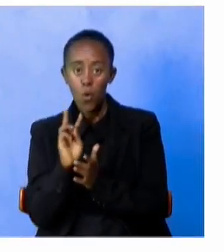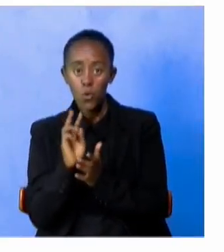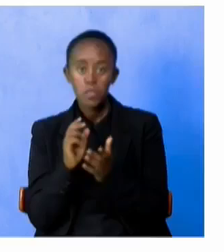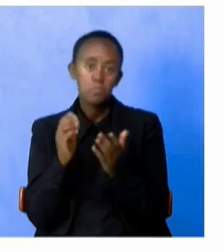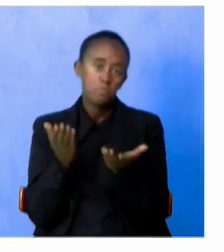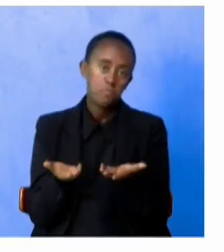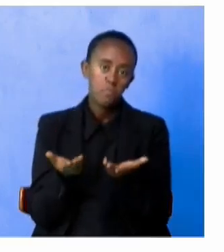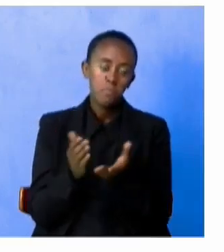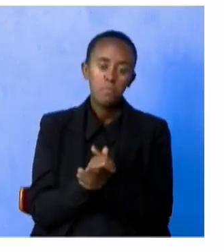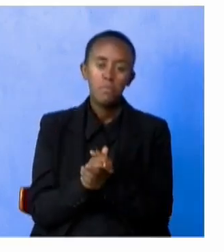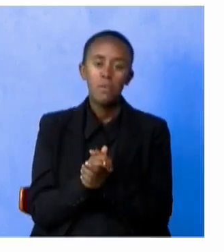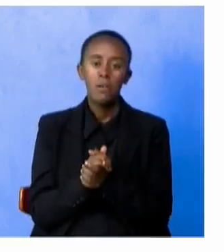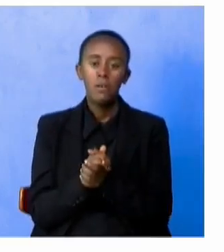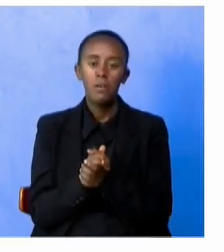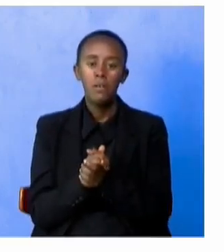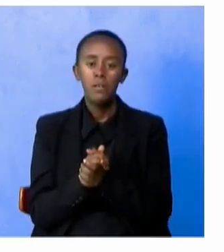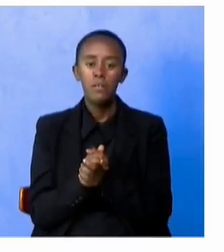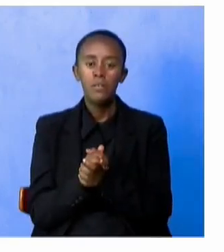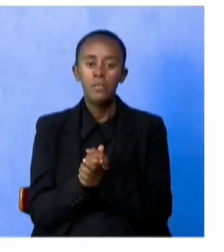the cat